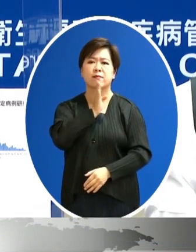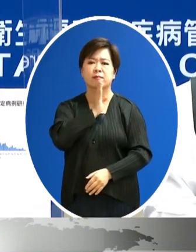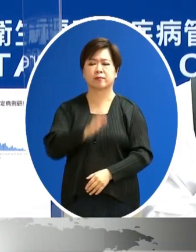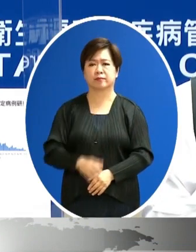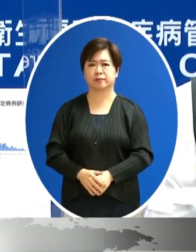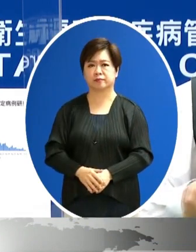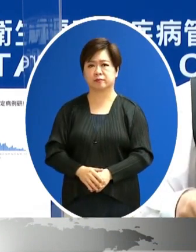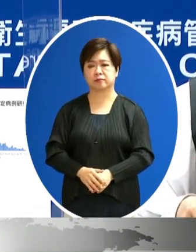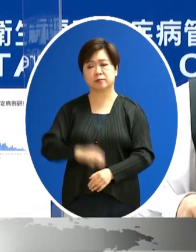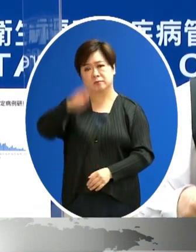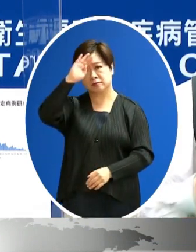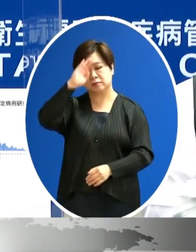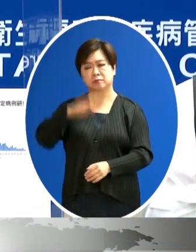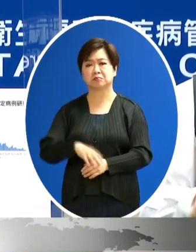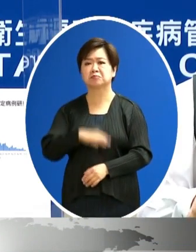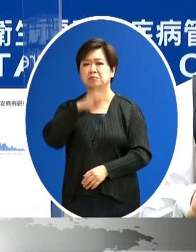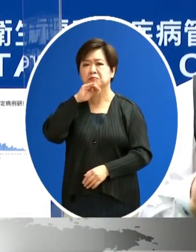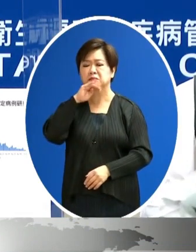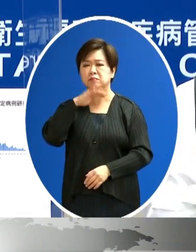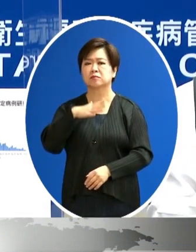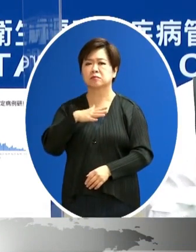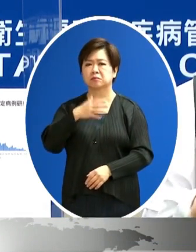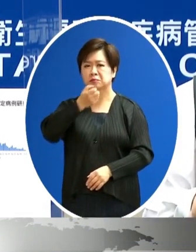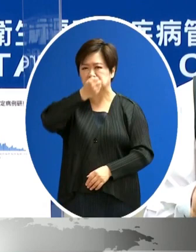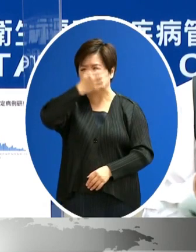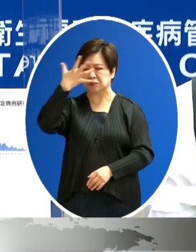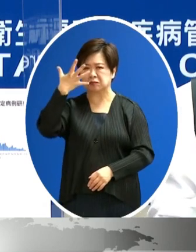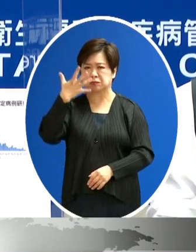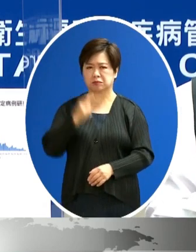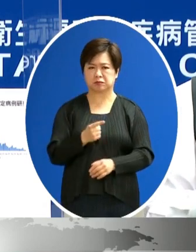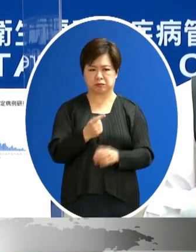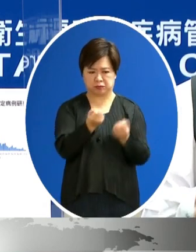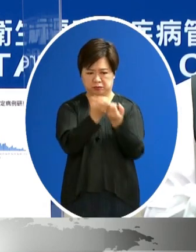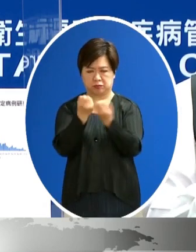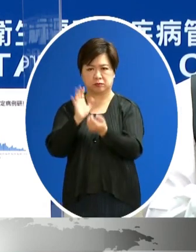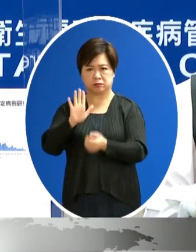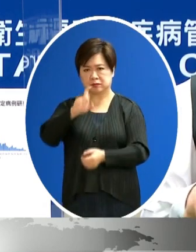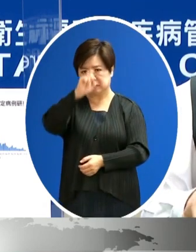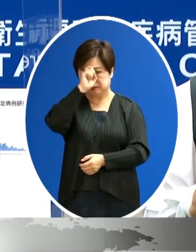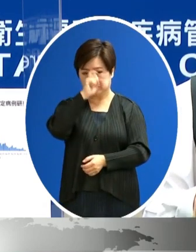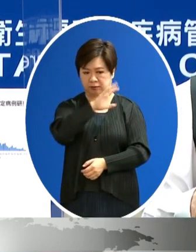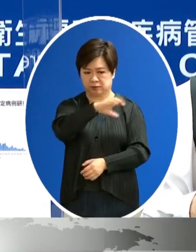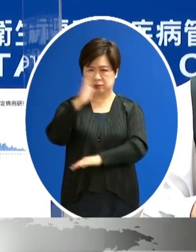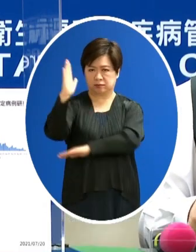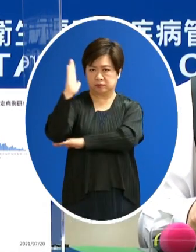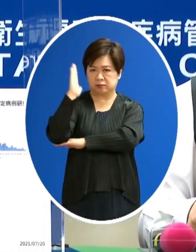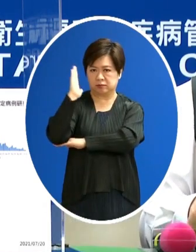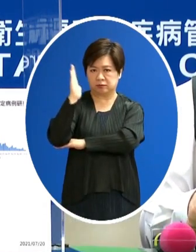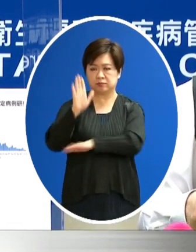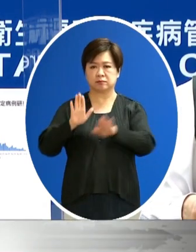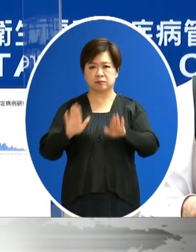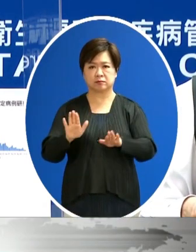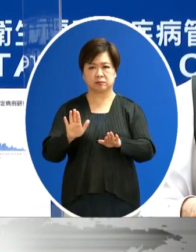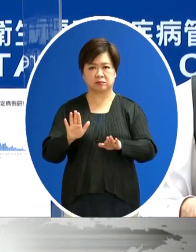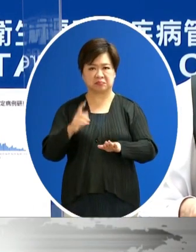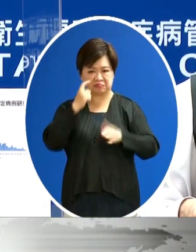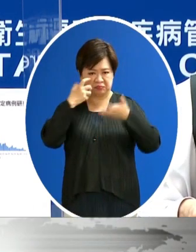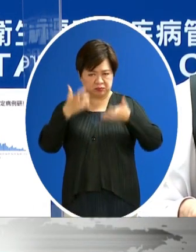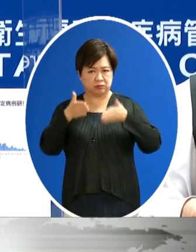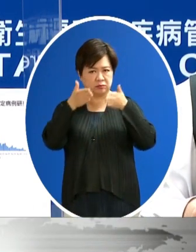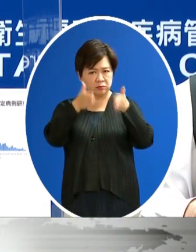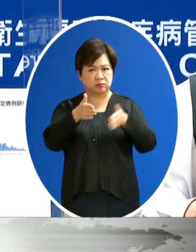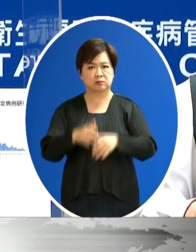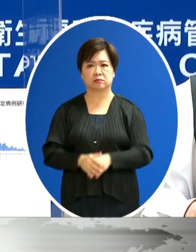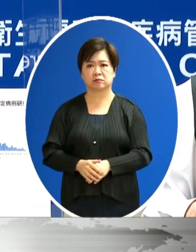been family clusters. The age of confirmed cases is going down. Local governments have been asked to promote